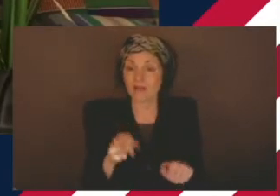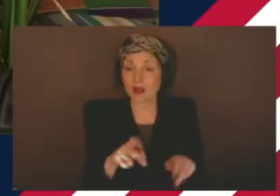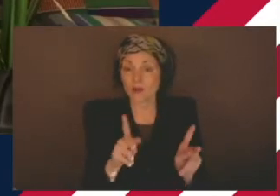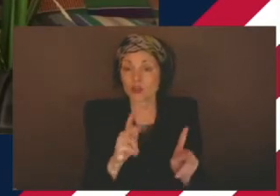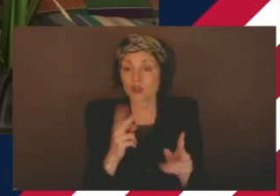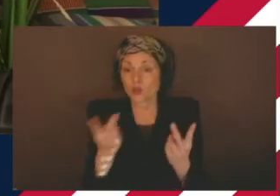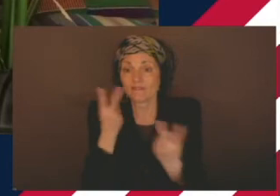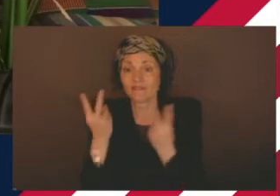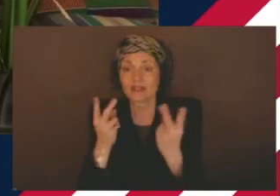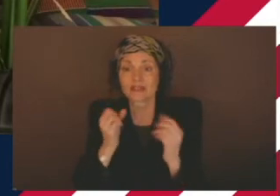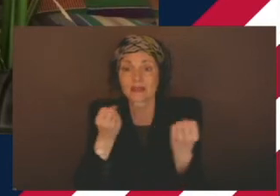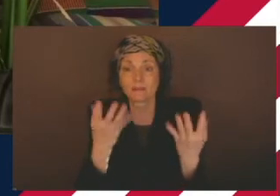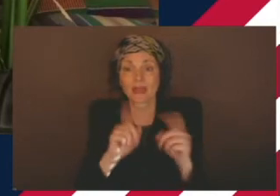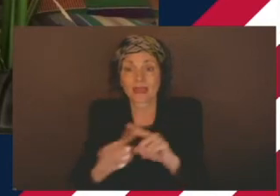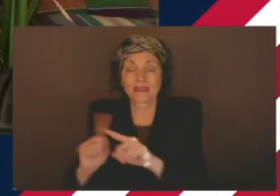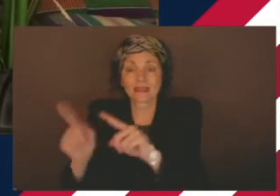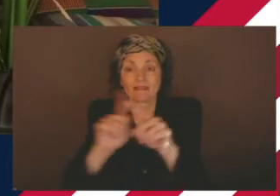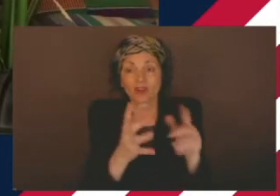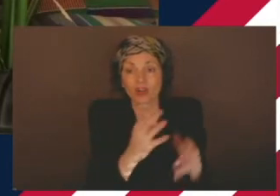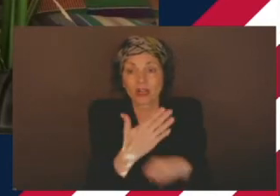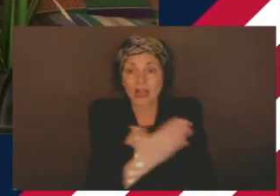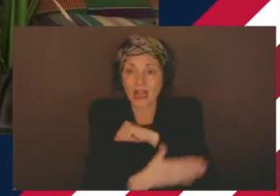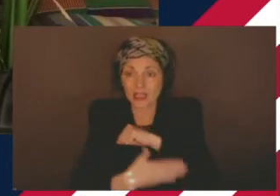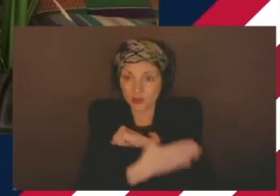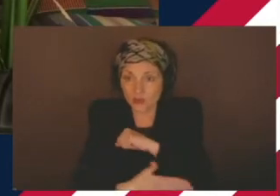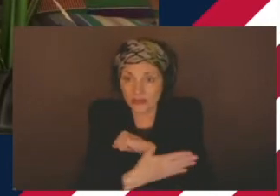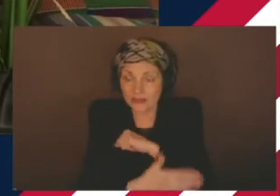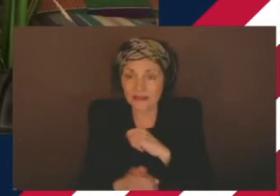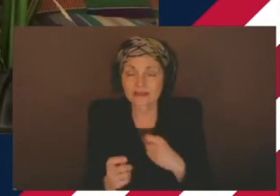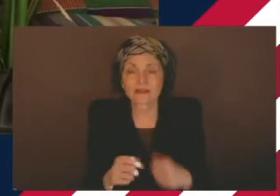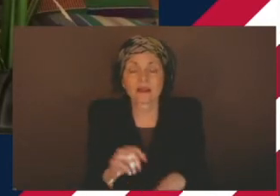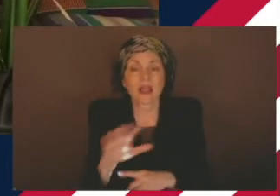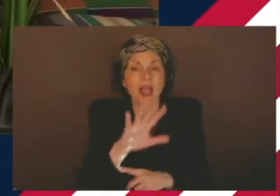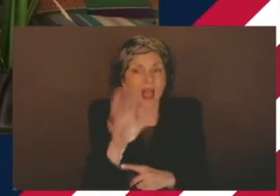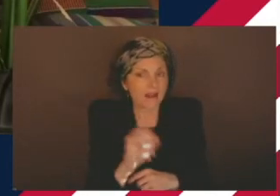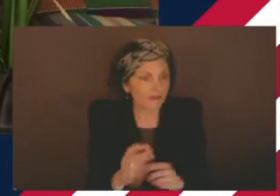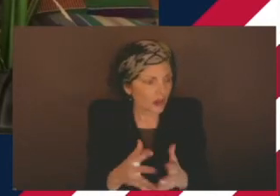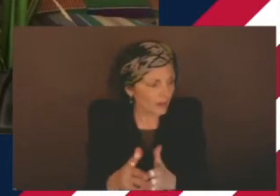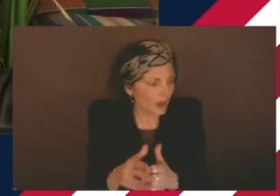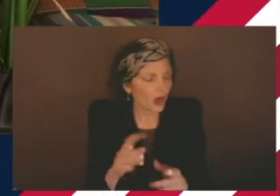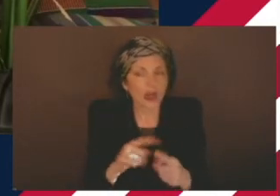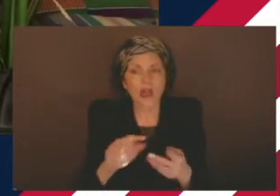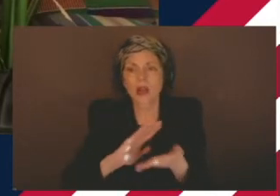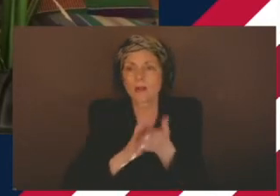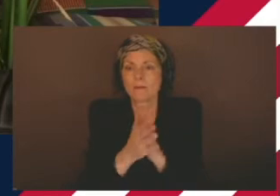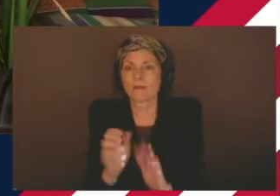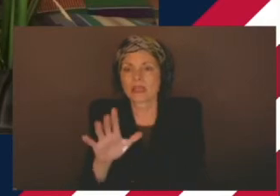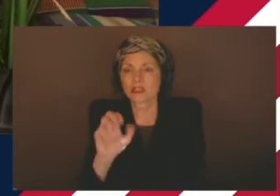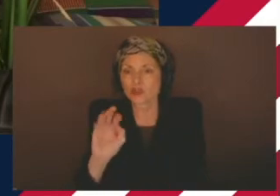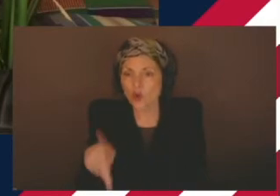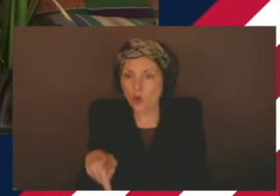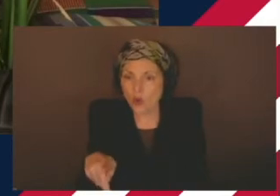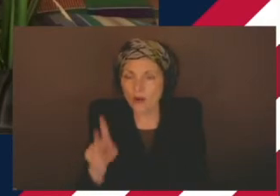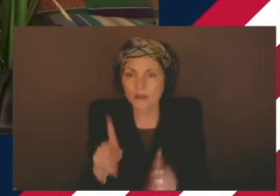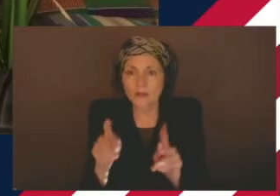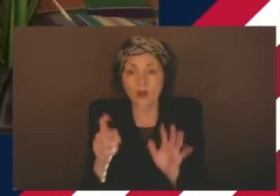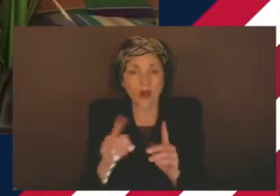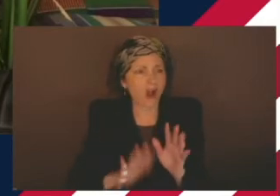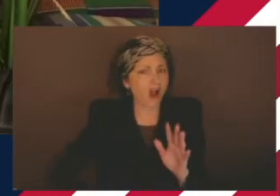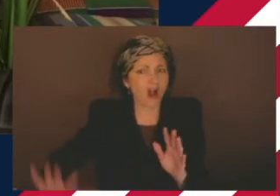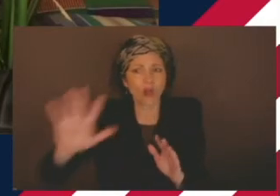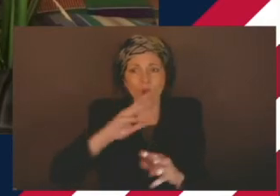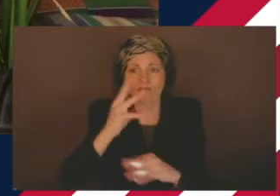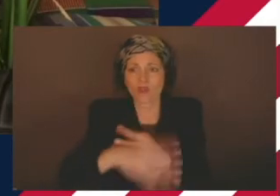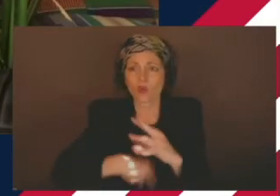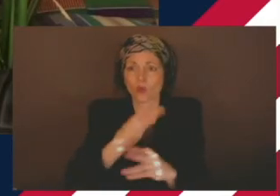continent of Africa, talk to our Foreign Service personnel, our Peace Corps personnel, everyone throughout the world. And I see